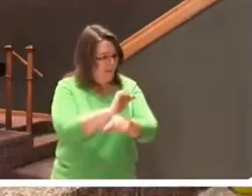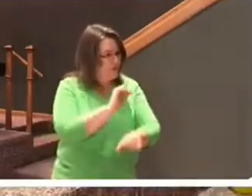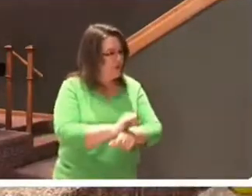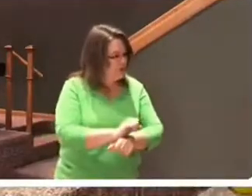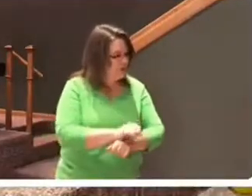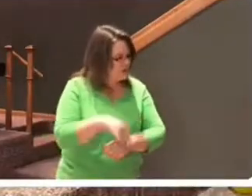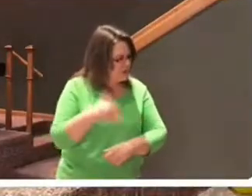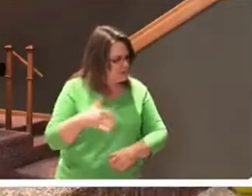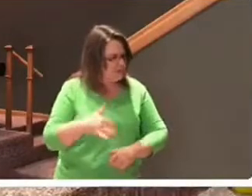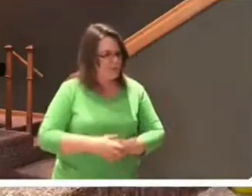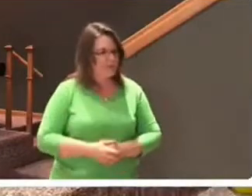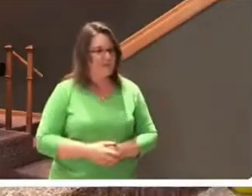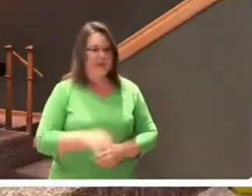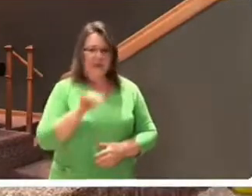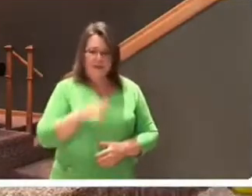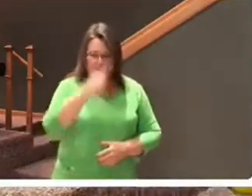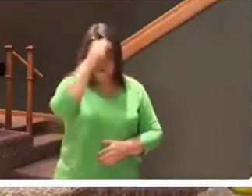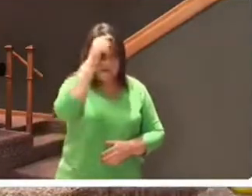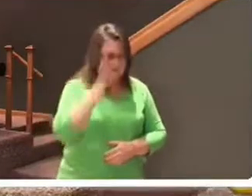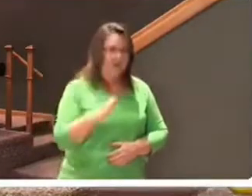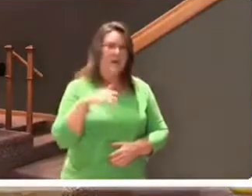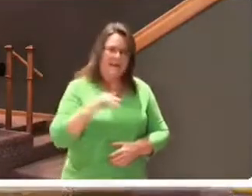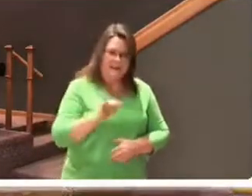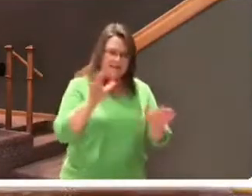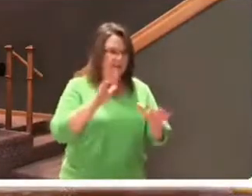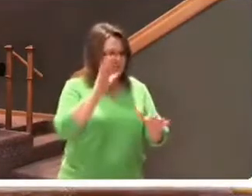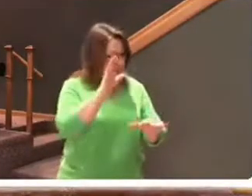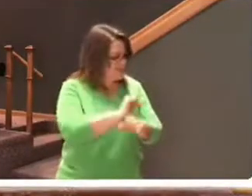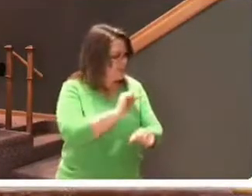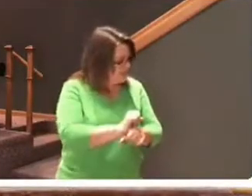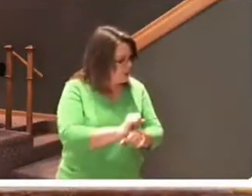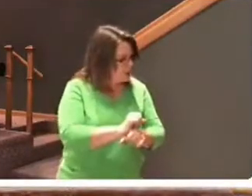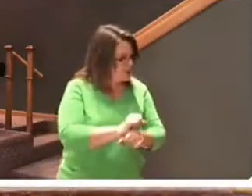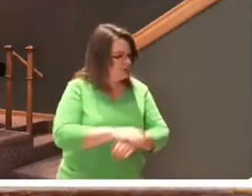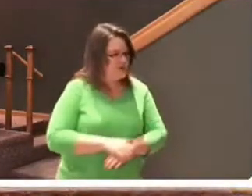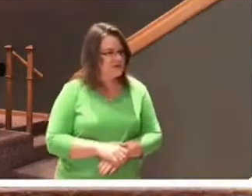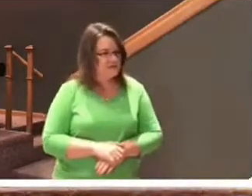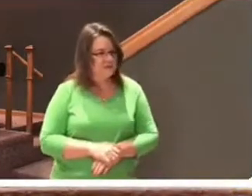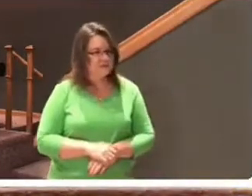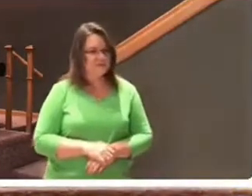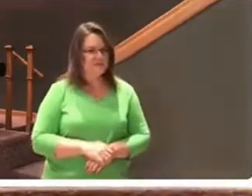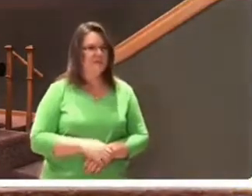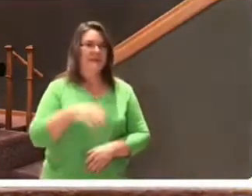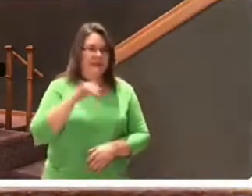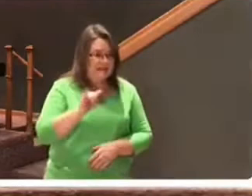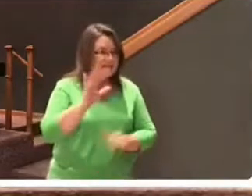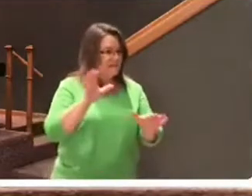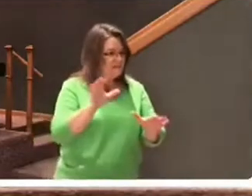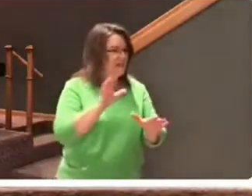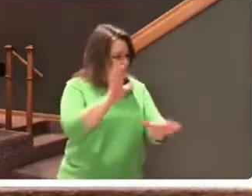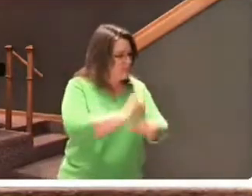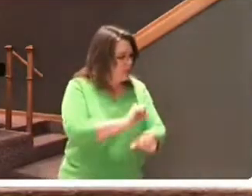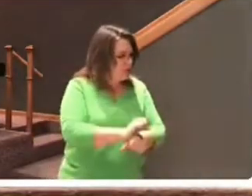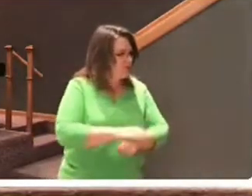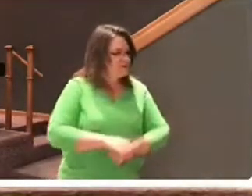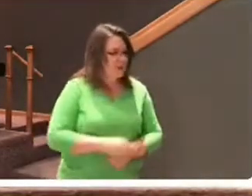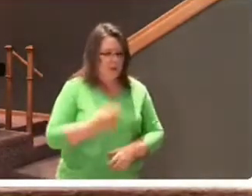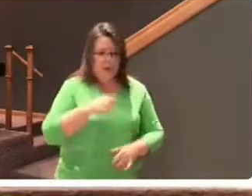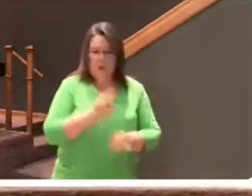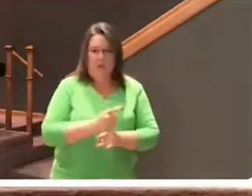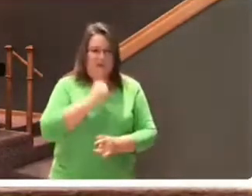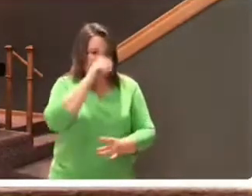Miracles. That's the God. He still does miracles. He still does them. We